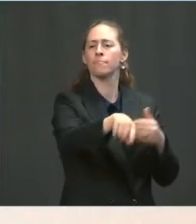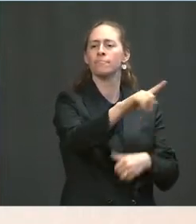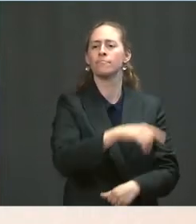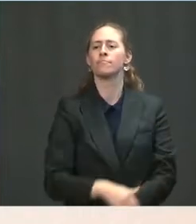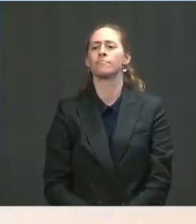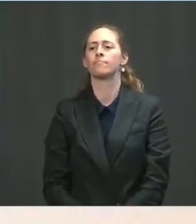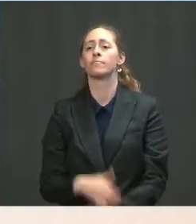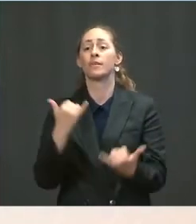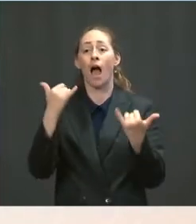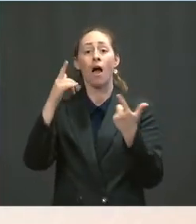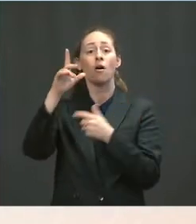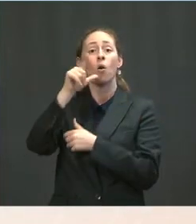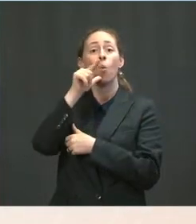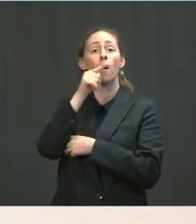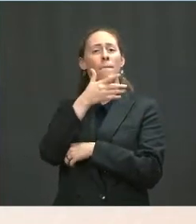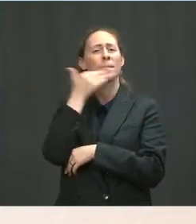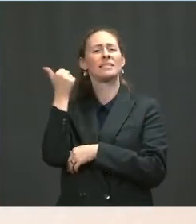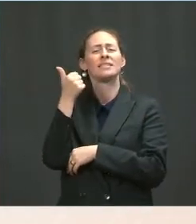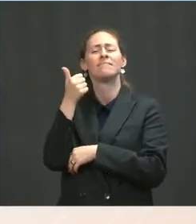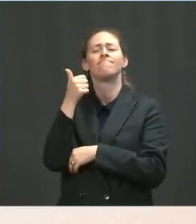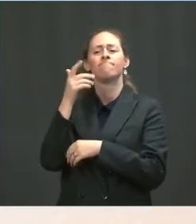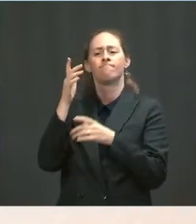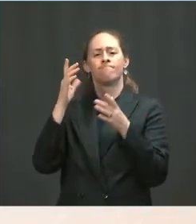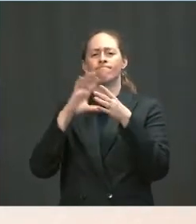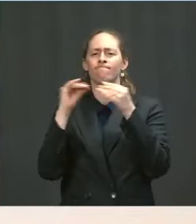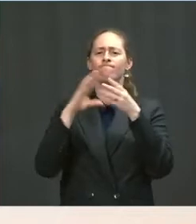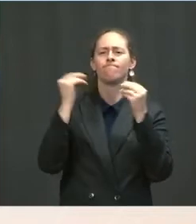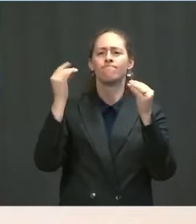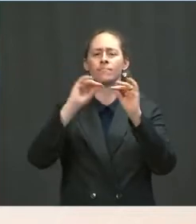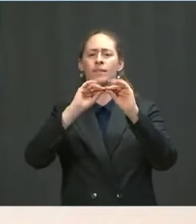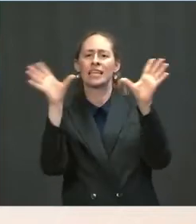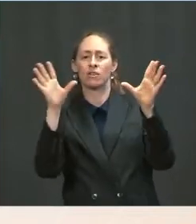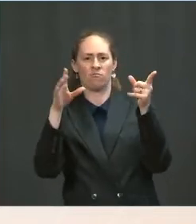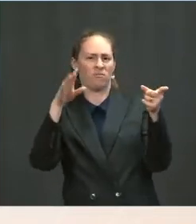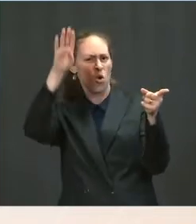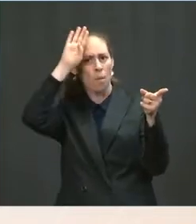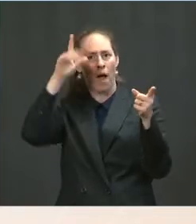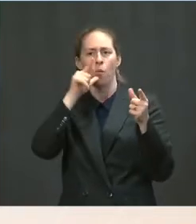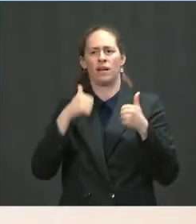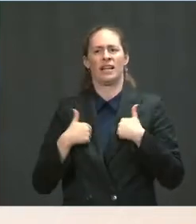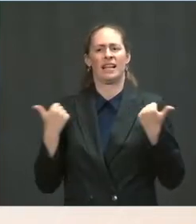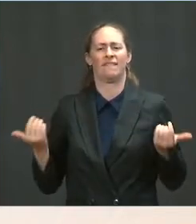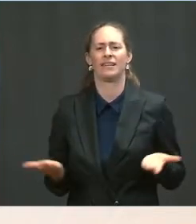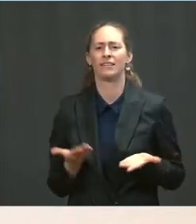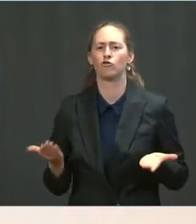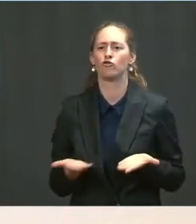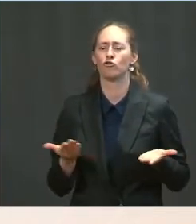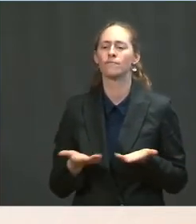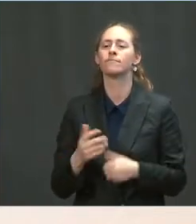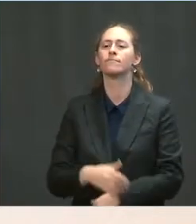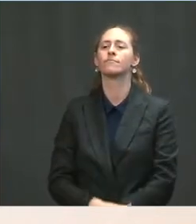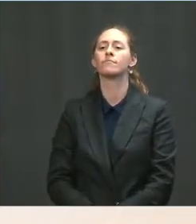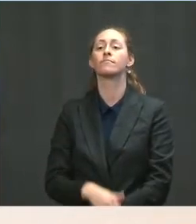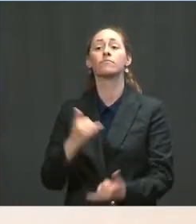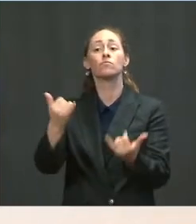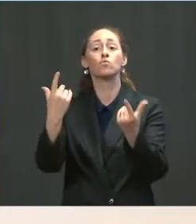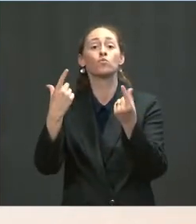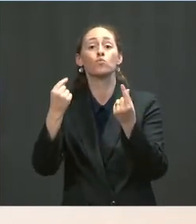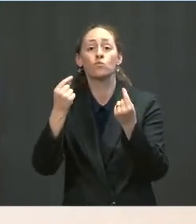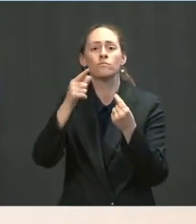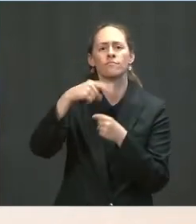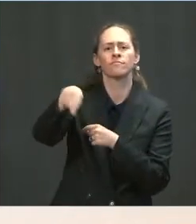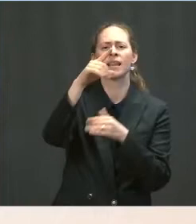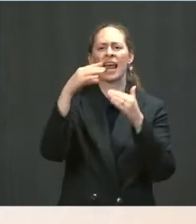and prosperity in Cuba. As part of that, today, the President will host Cuban American leaders at the White House to discuss